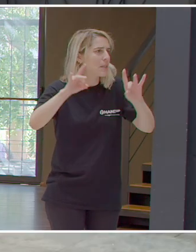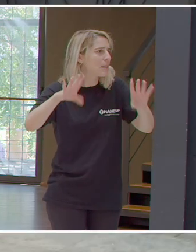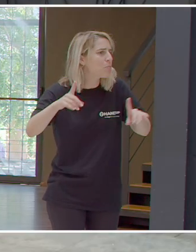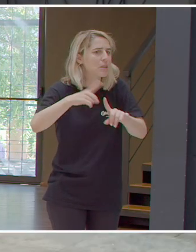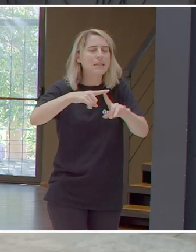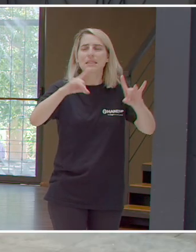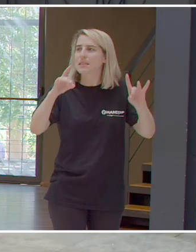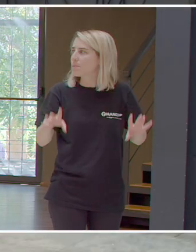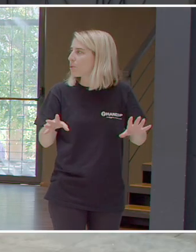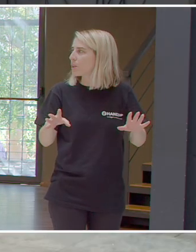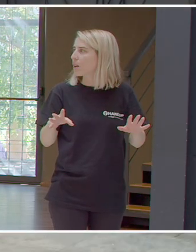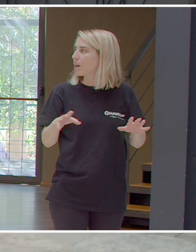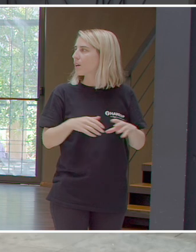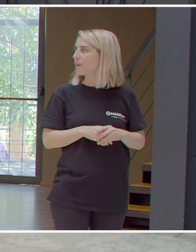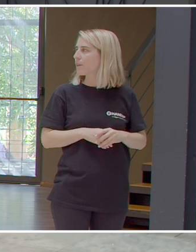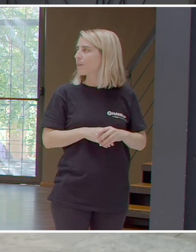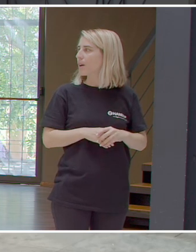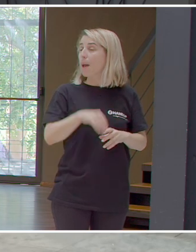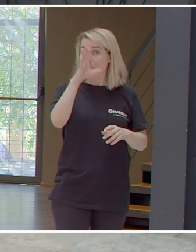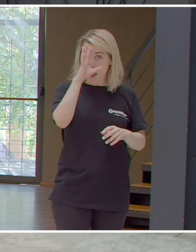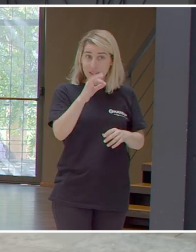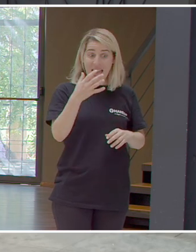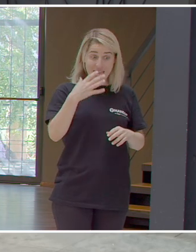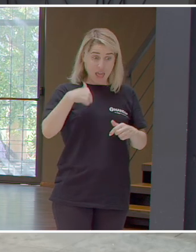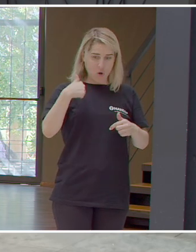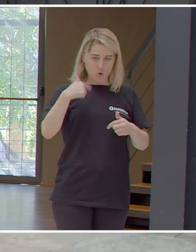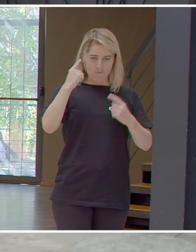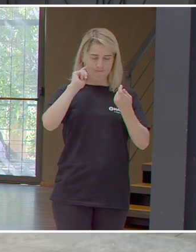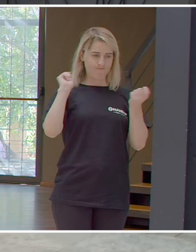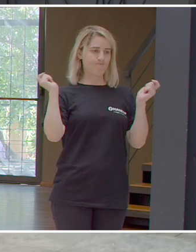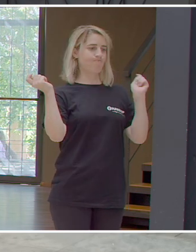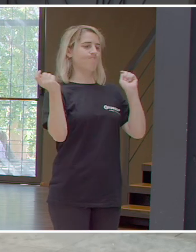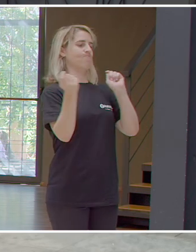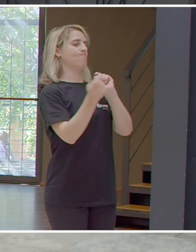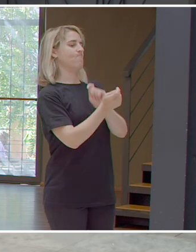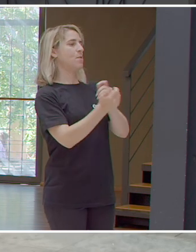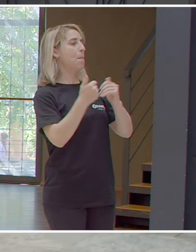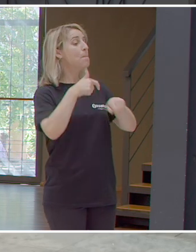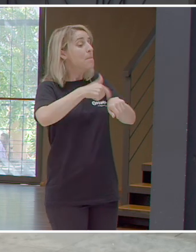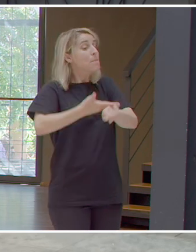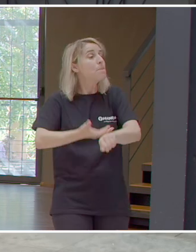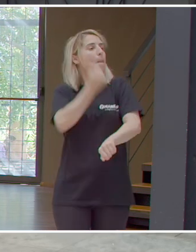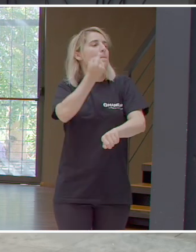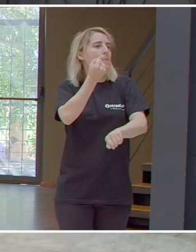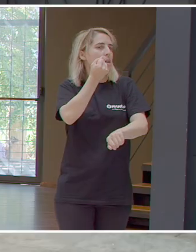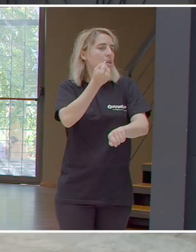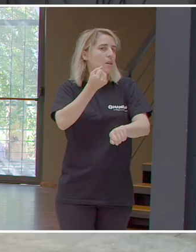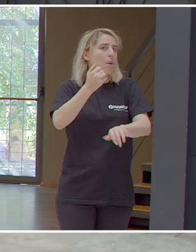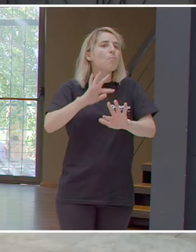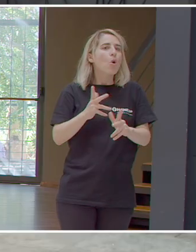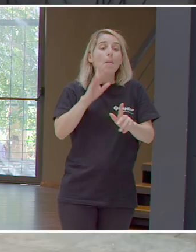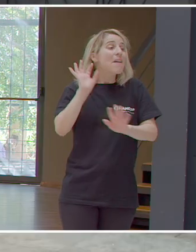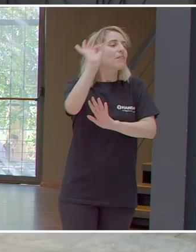as expected, but I really want to turn it around and see what can we do before we even go there.